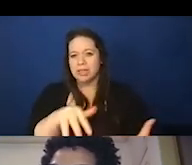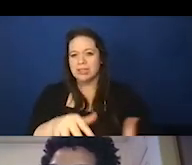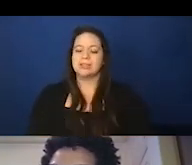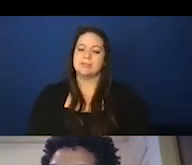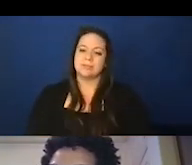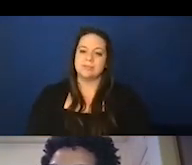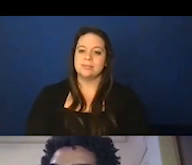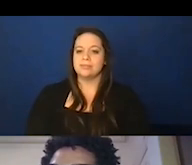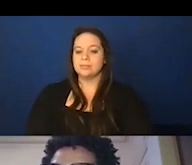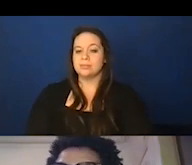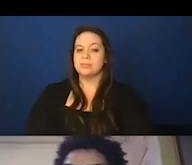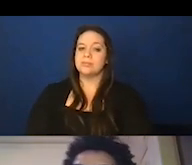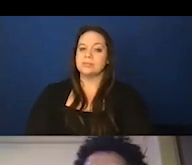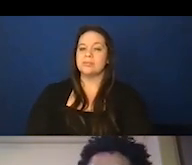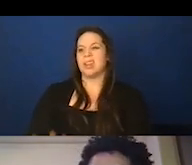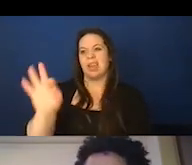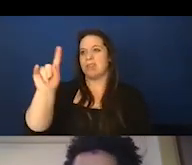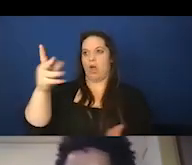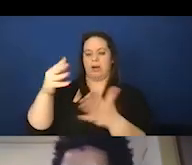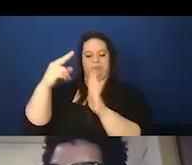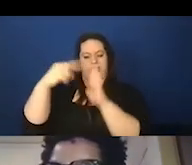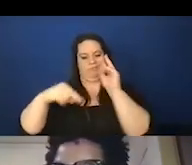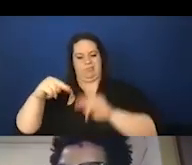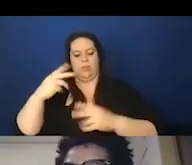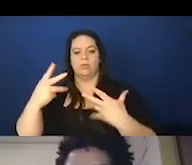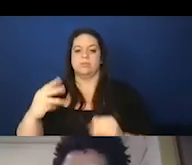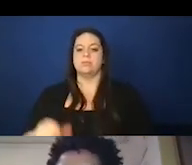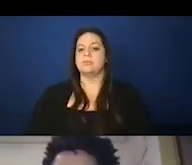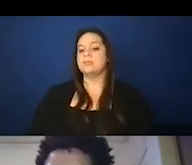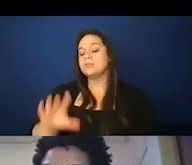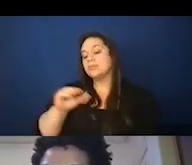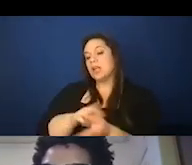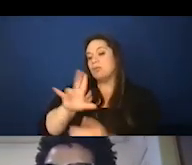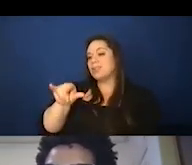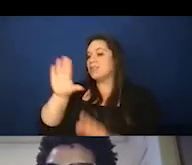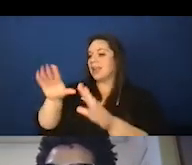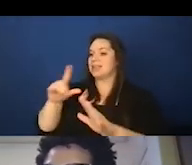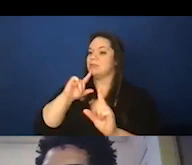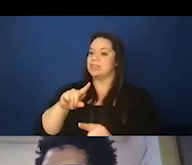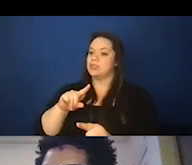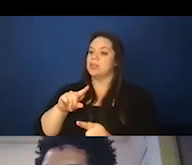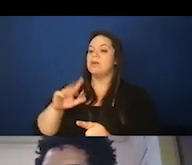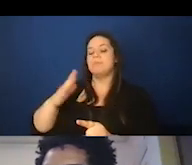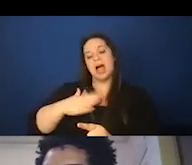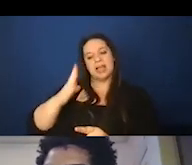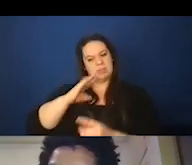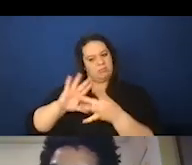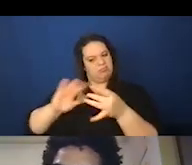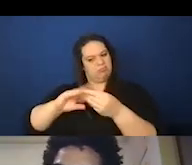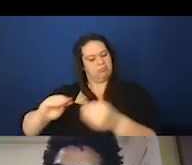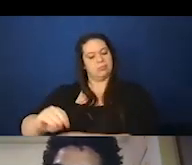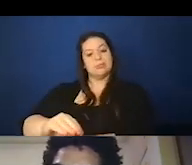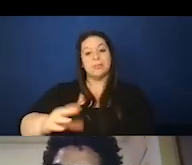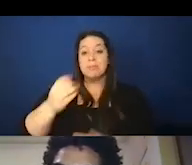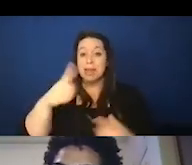submitted to the FDA. Right. Okay. Excellent answer. And just to give an anecdote, so many of you I know are